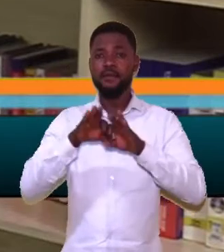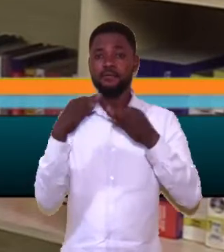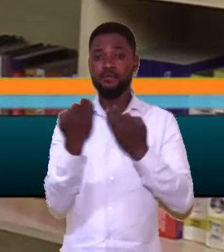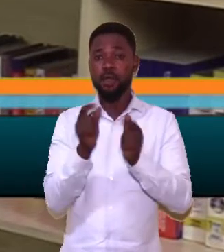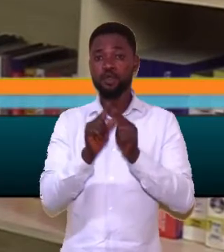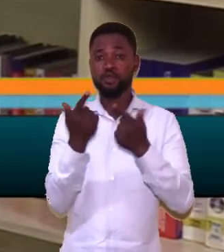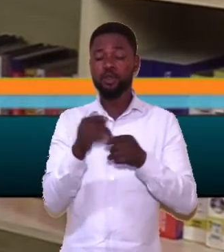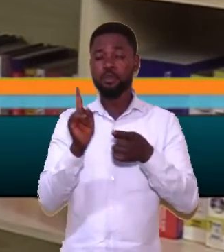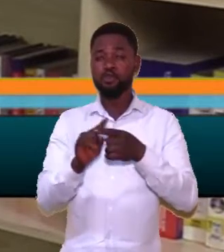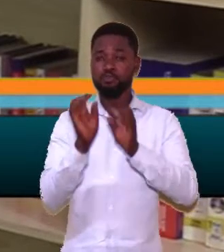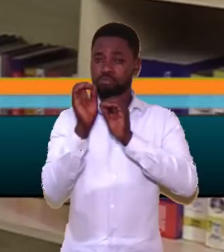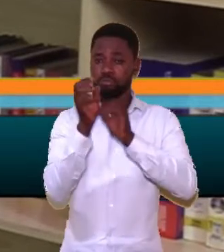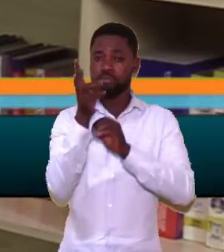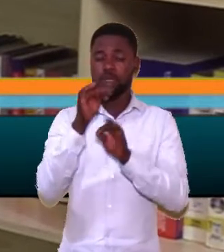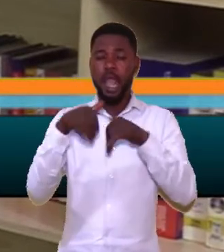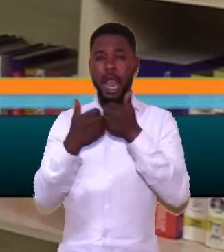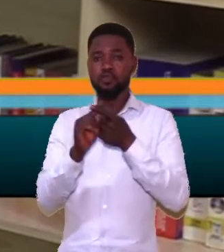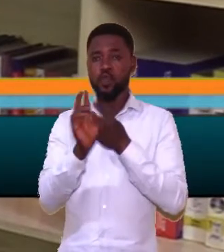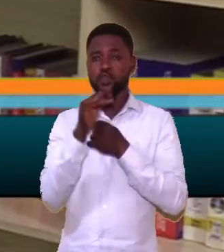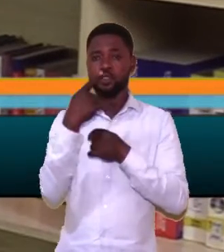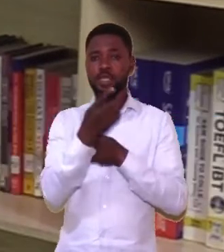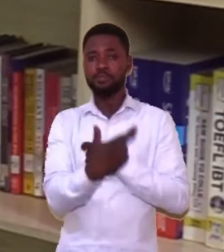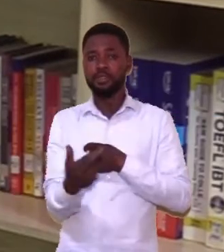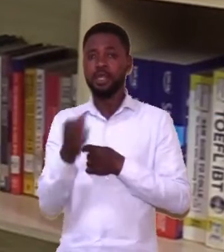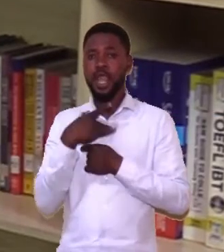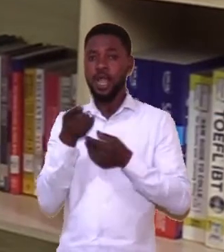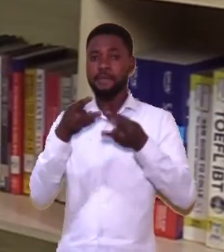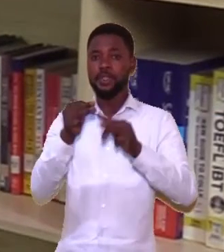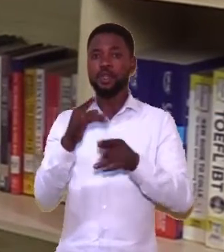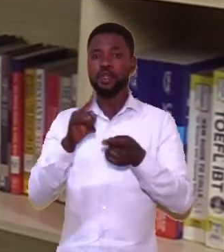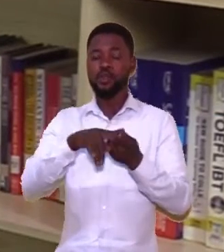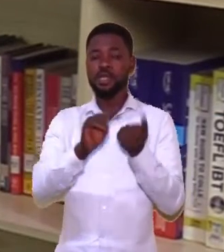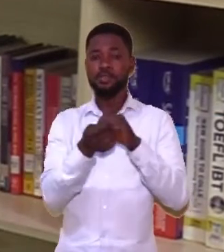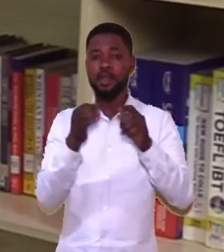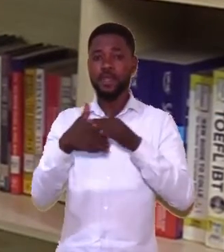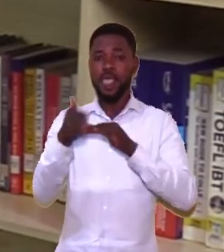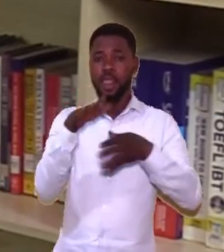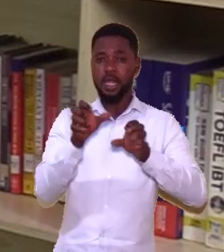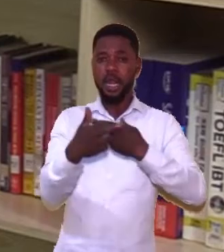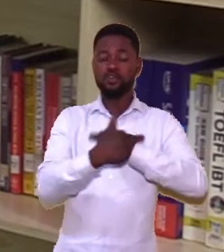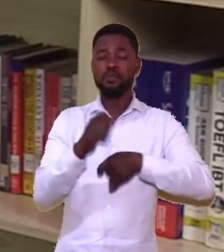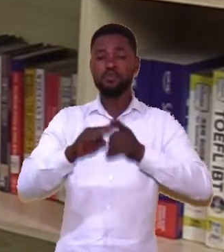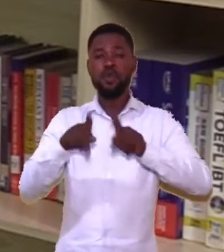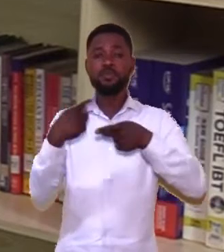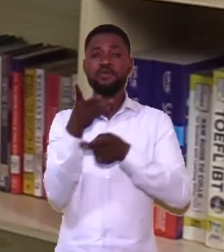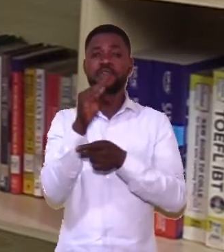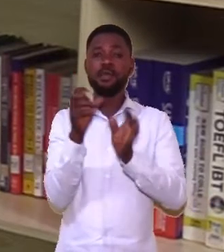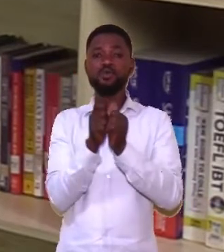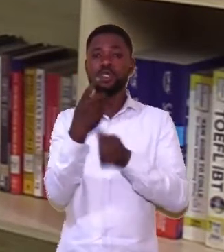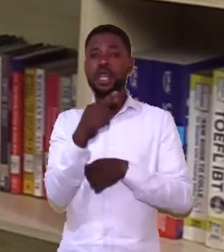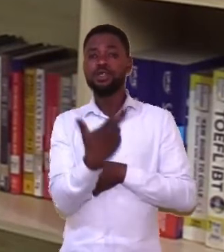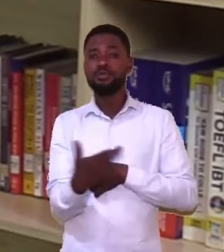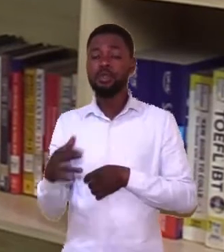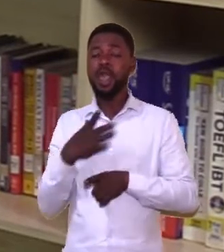cells, where we'll be empowering them periodically on how to use these resources and the methodology to transform learning in their classrooms. We'll be providing them